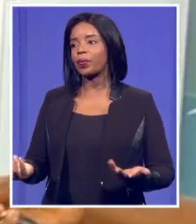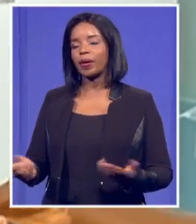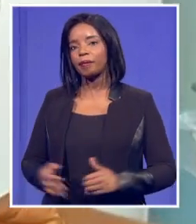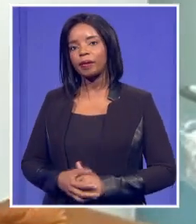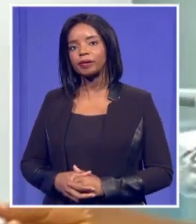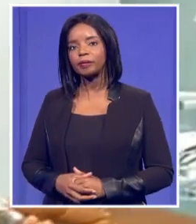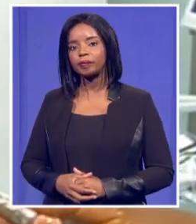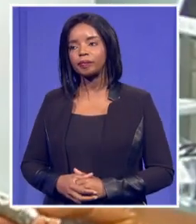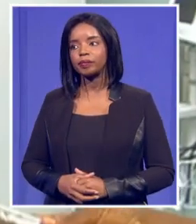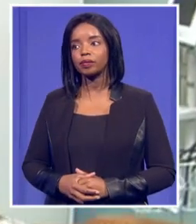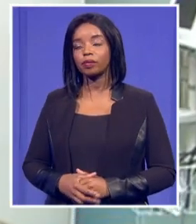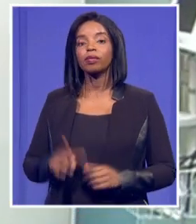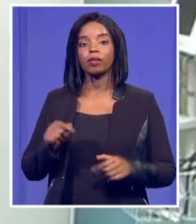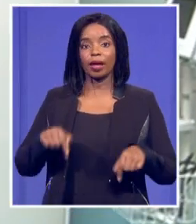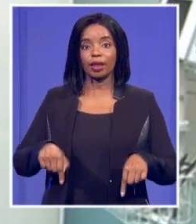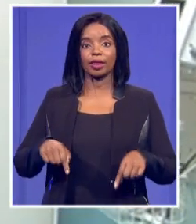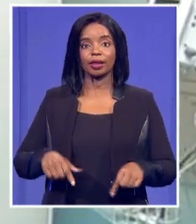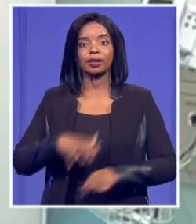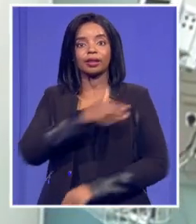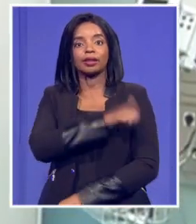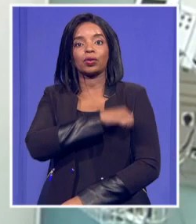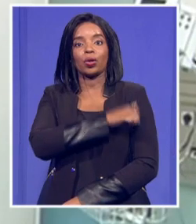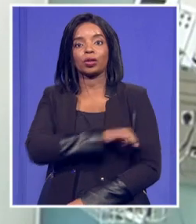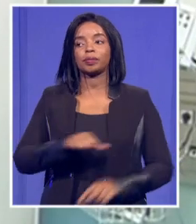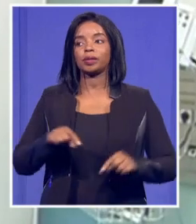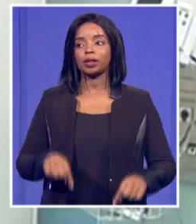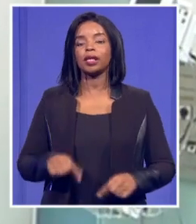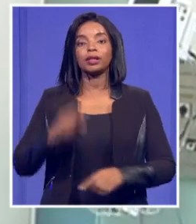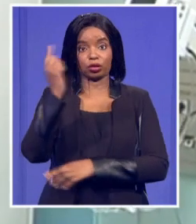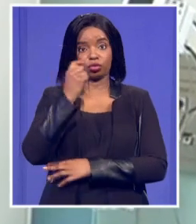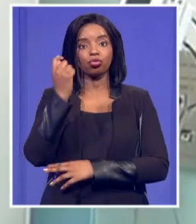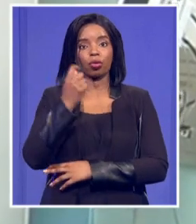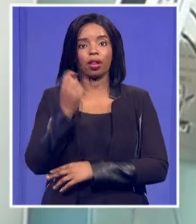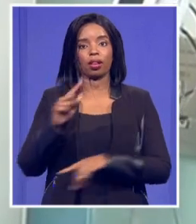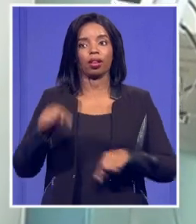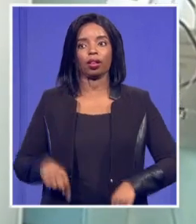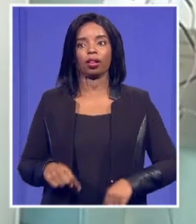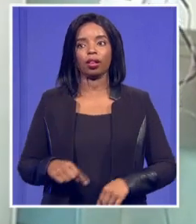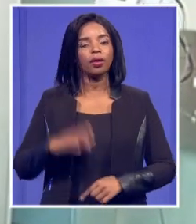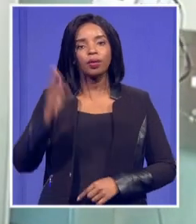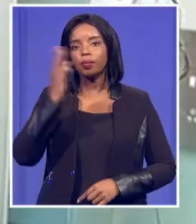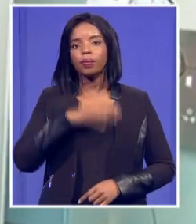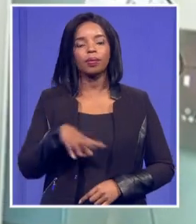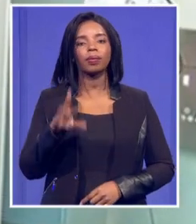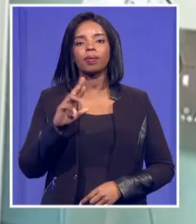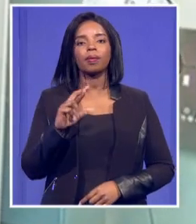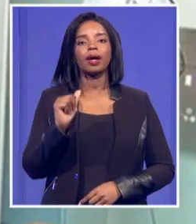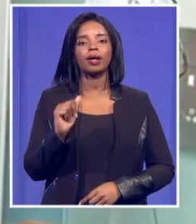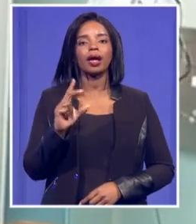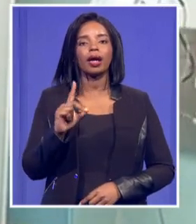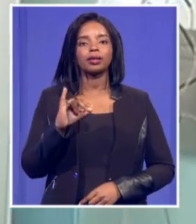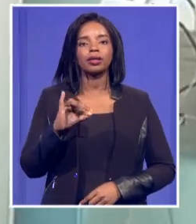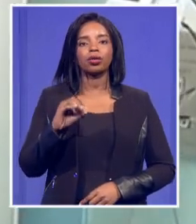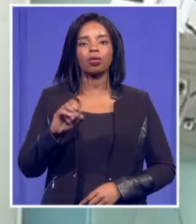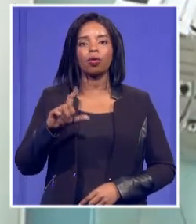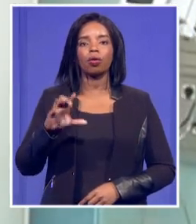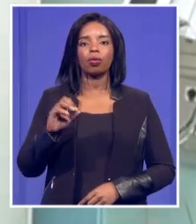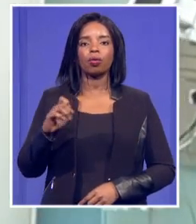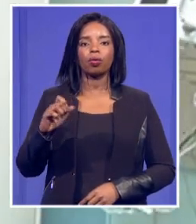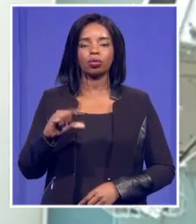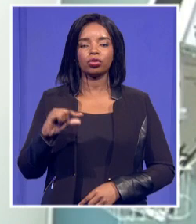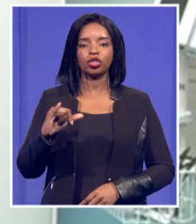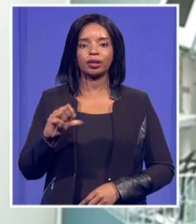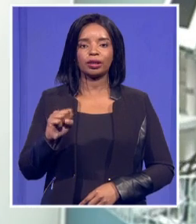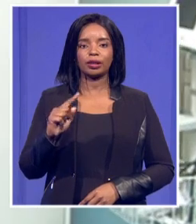here, this is a hospital, it's a rural hospital. There's no radiologist because it's impossible to appoint radiologists in